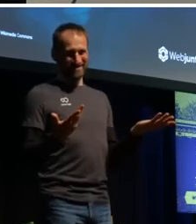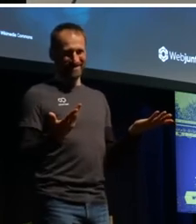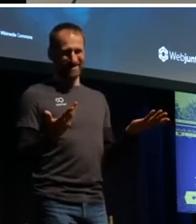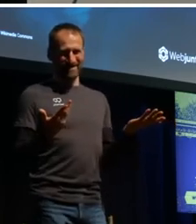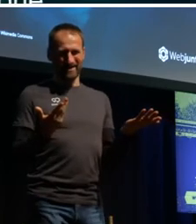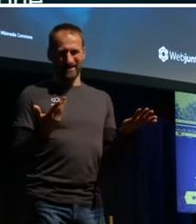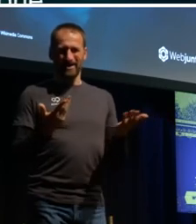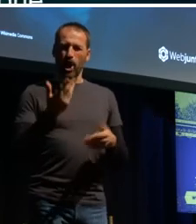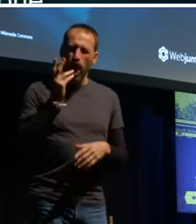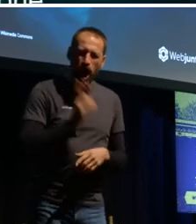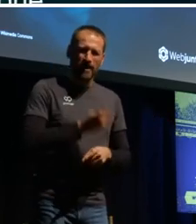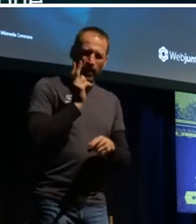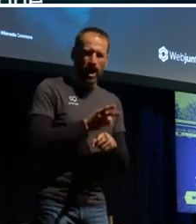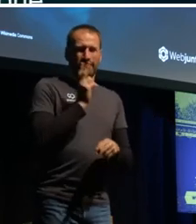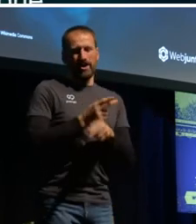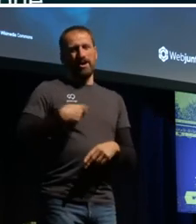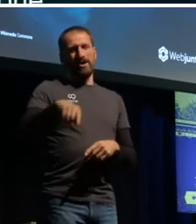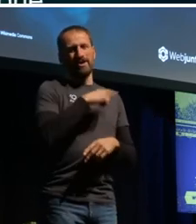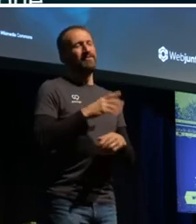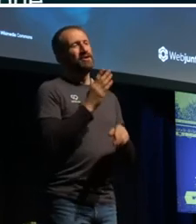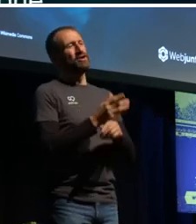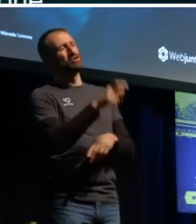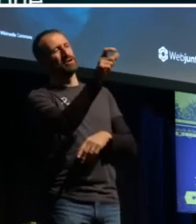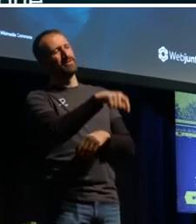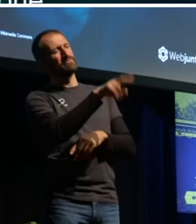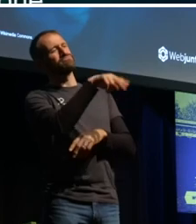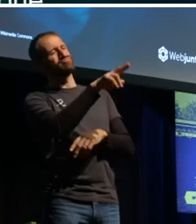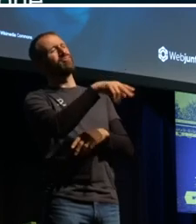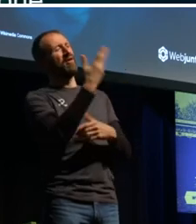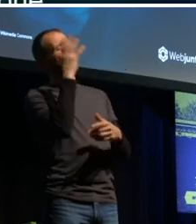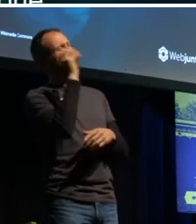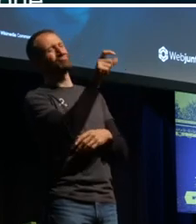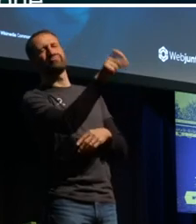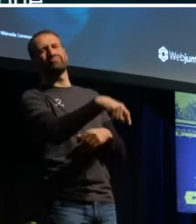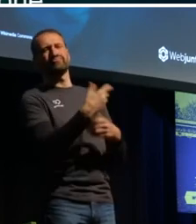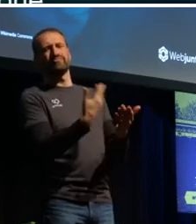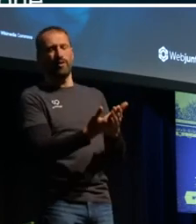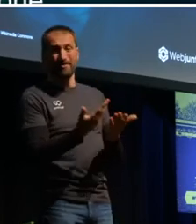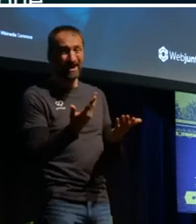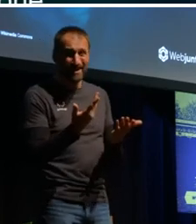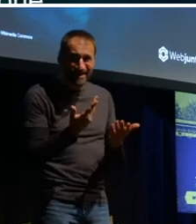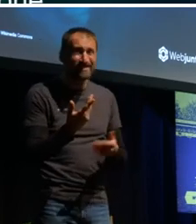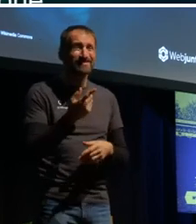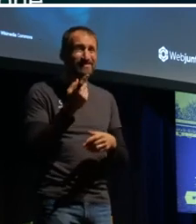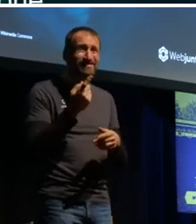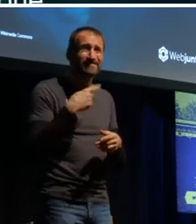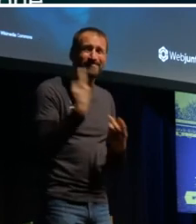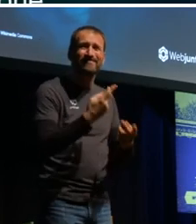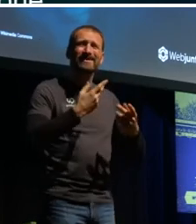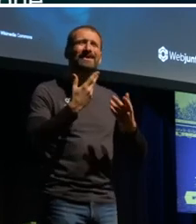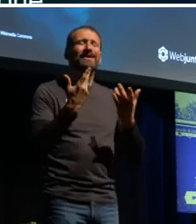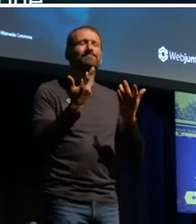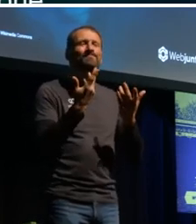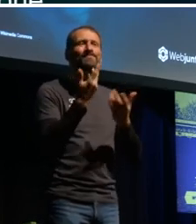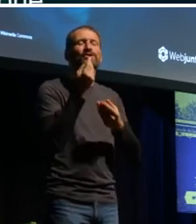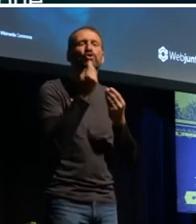So more often than not, we jump to conclusions about someone based on their appearance. And when we do that, we're inviting opportunities for exclusion to enter